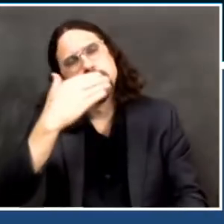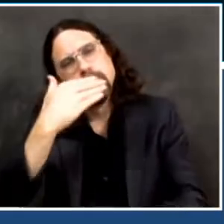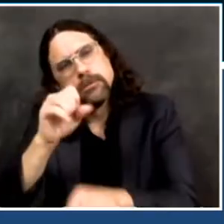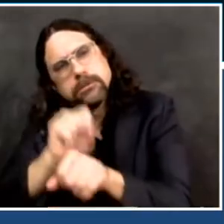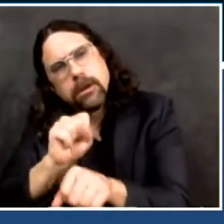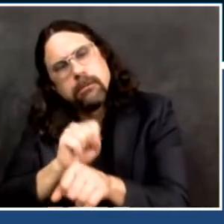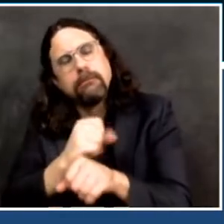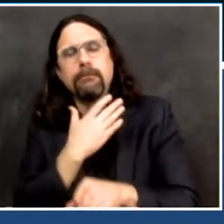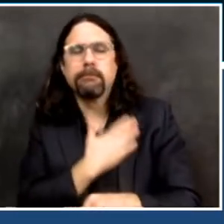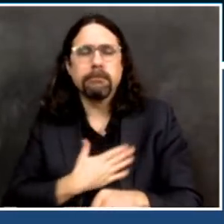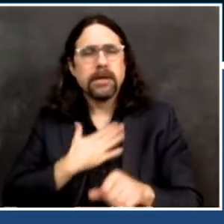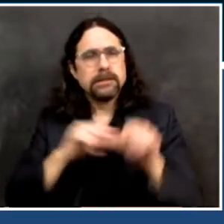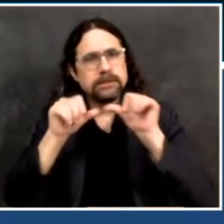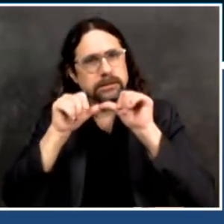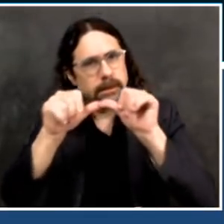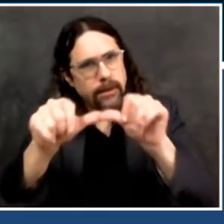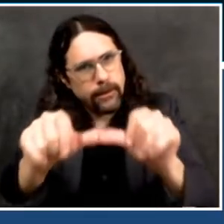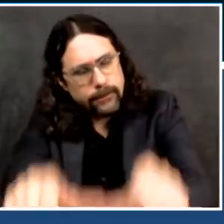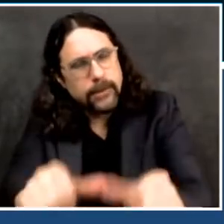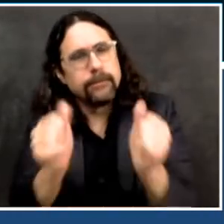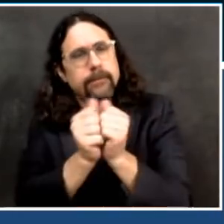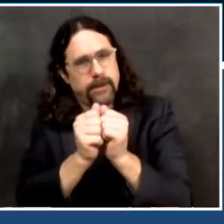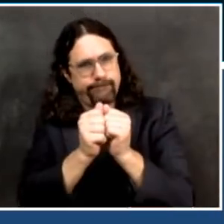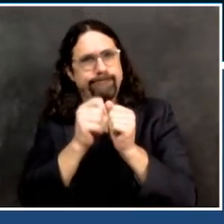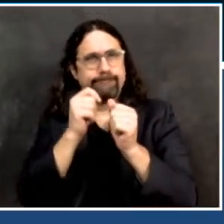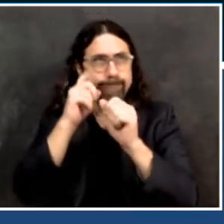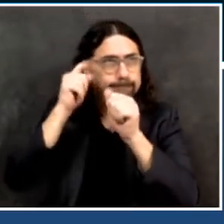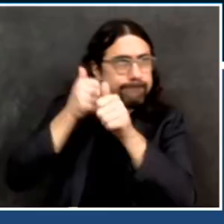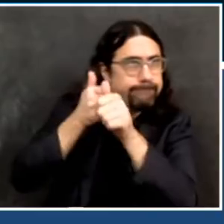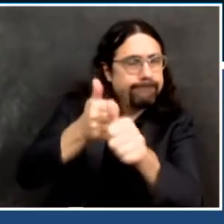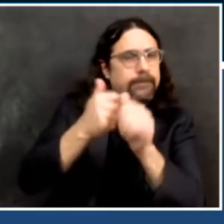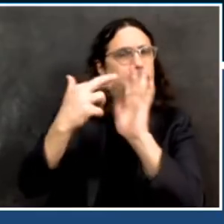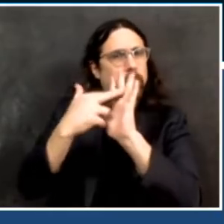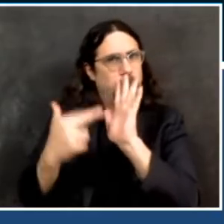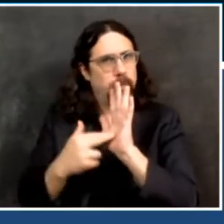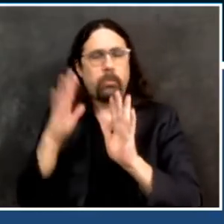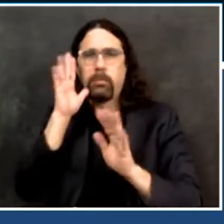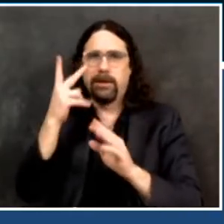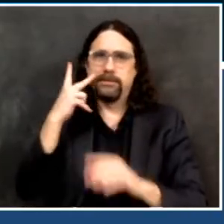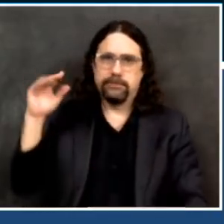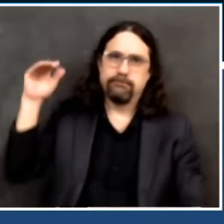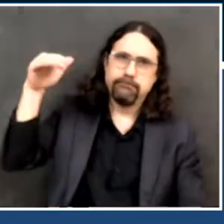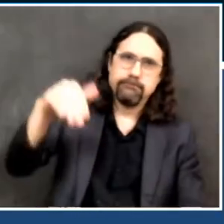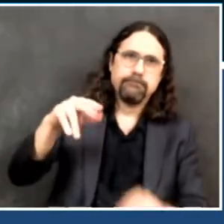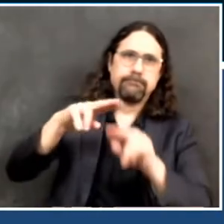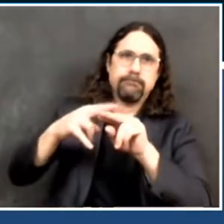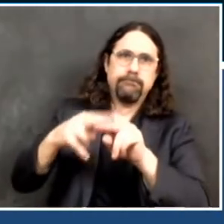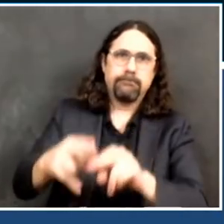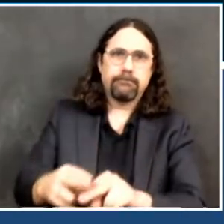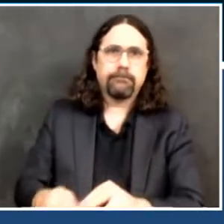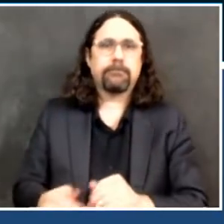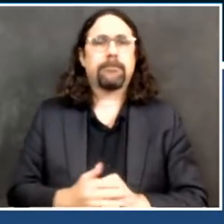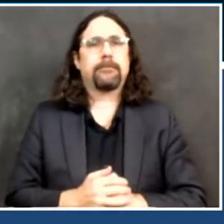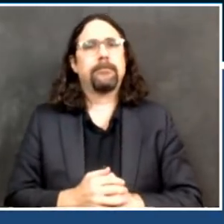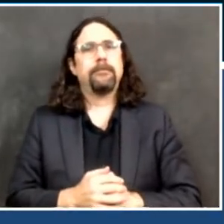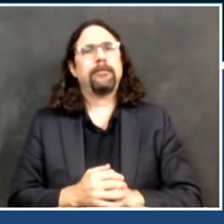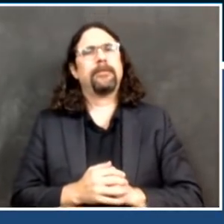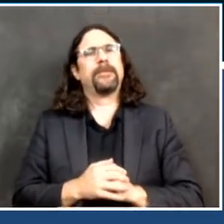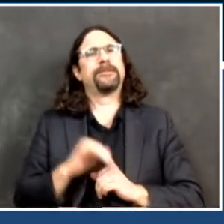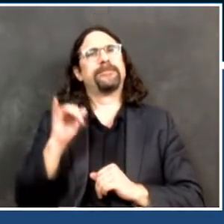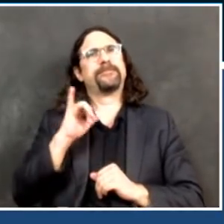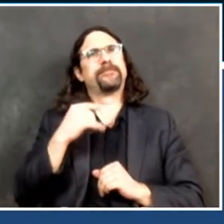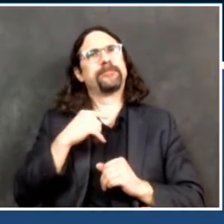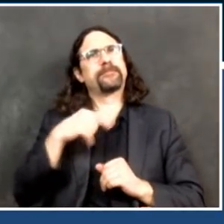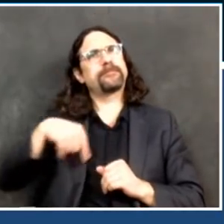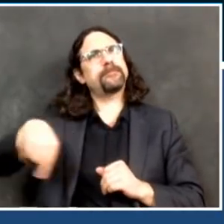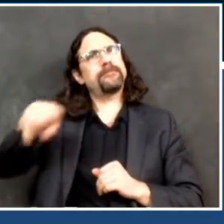were all helping ourselves and New Yorkers doing amazing things to create what we need to protect ourselves. And I thank